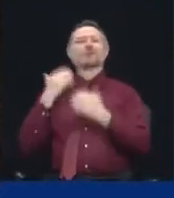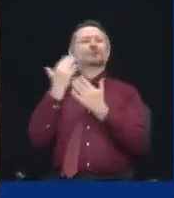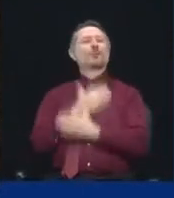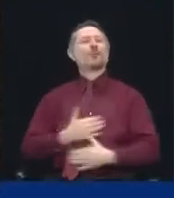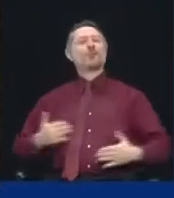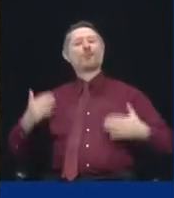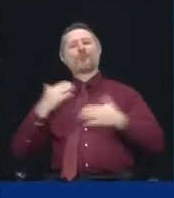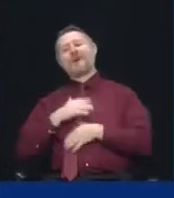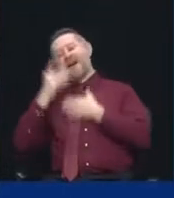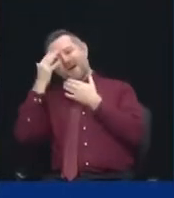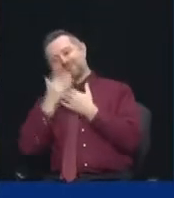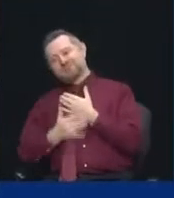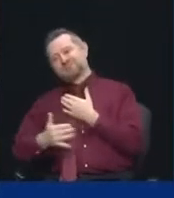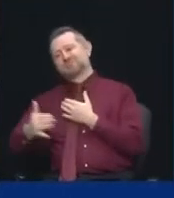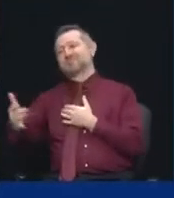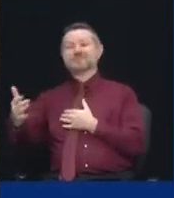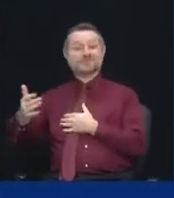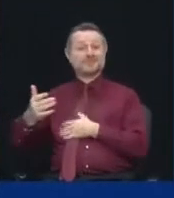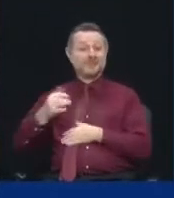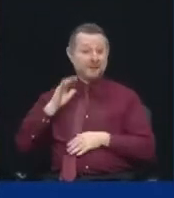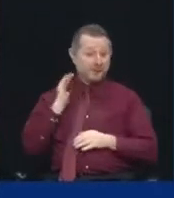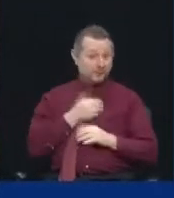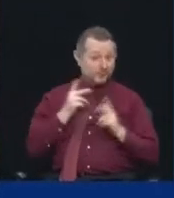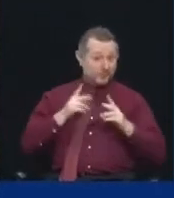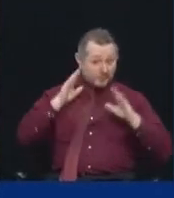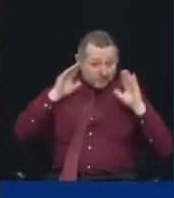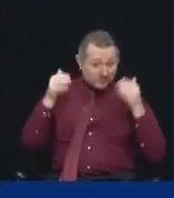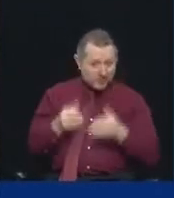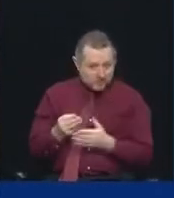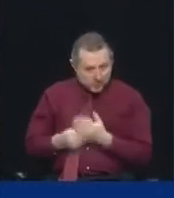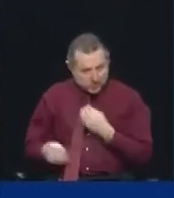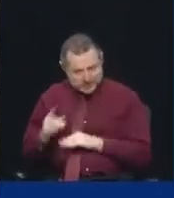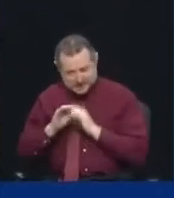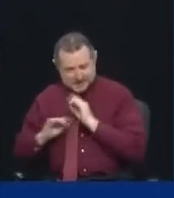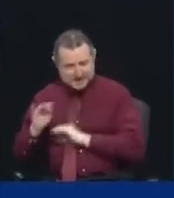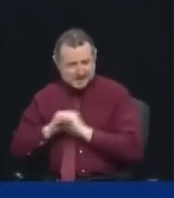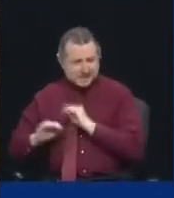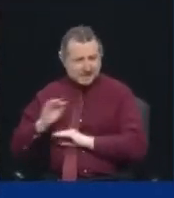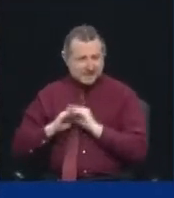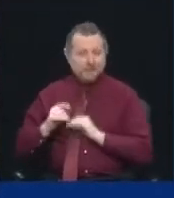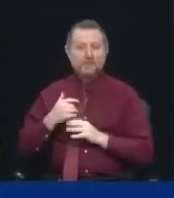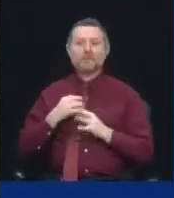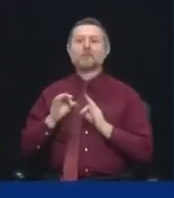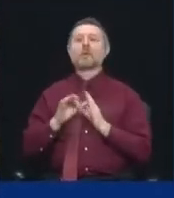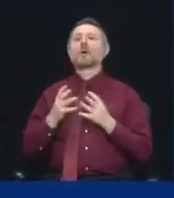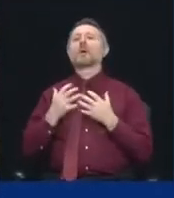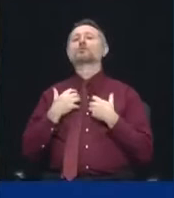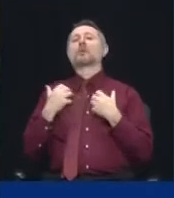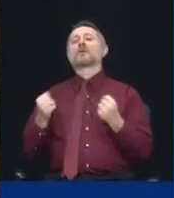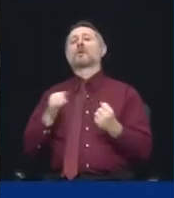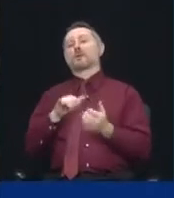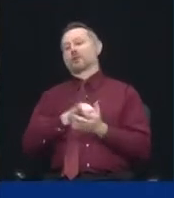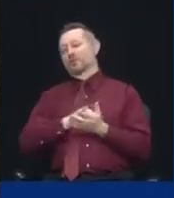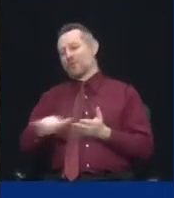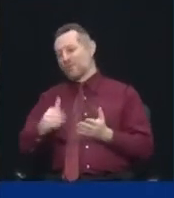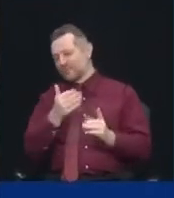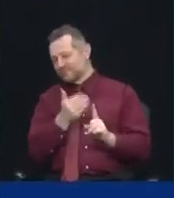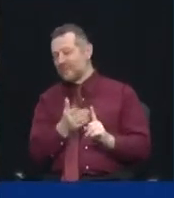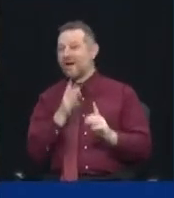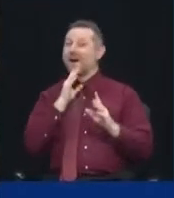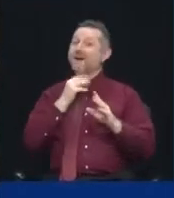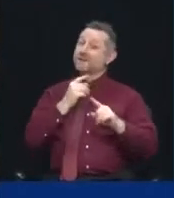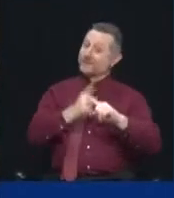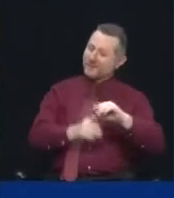our people-centered budget, but the recovery and really the resurgence of New York.